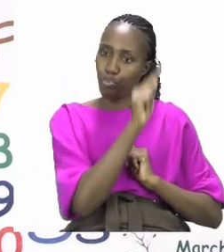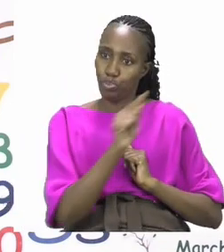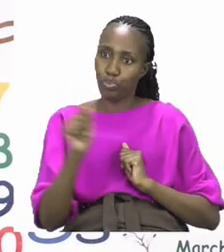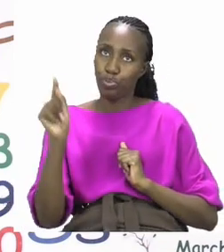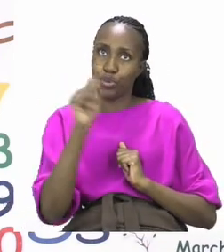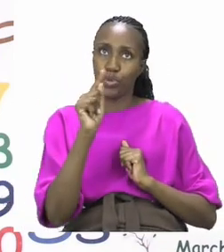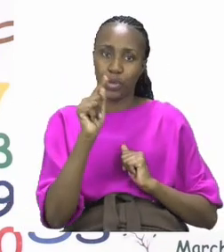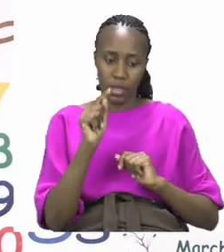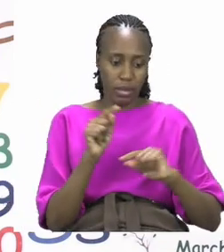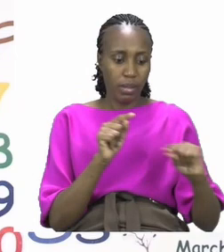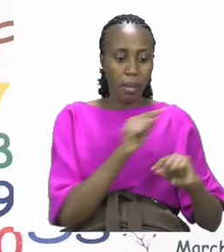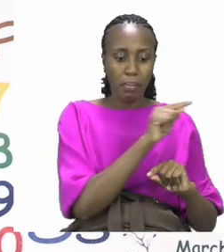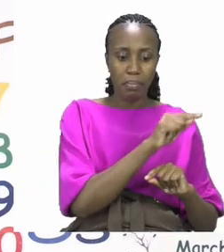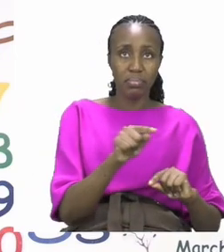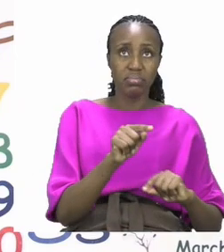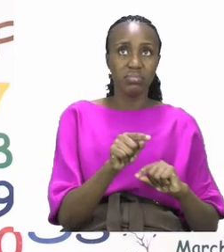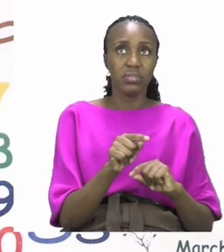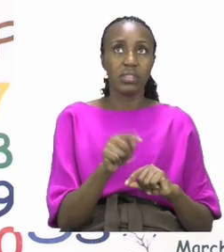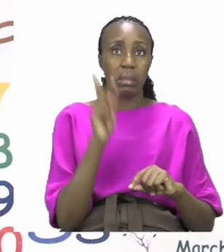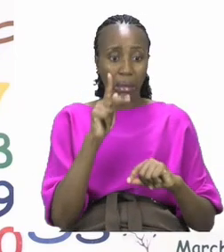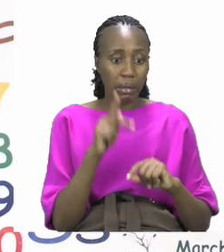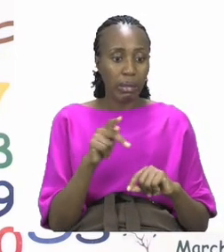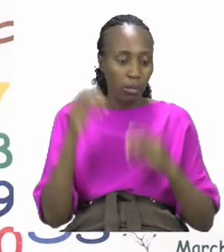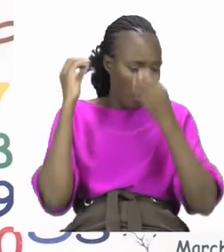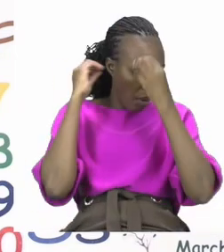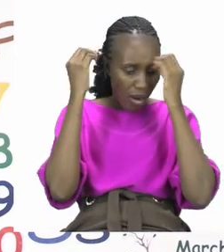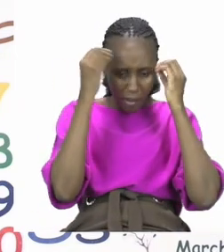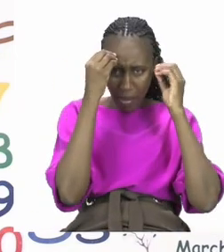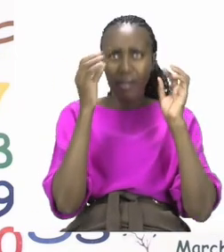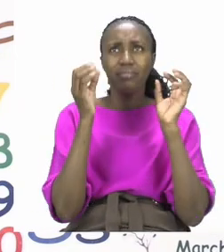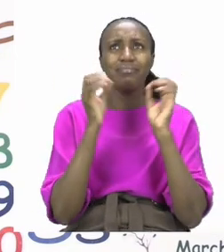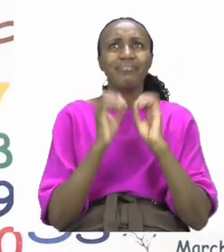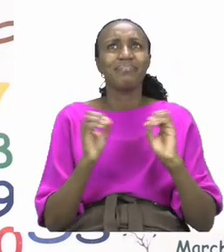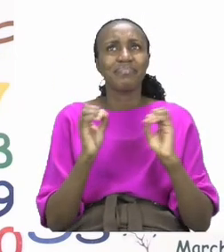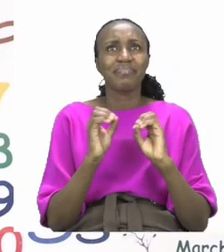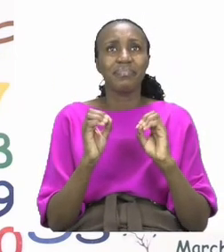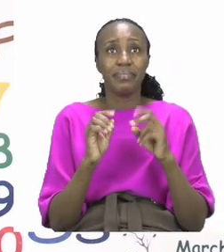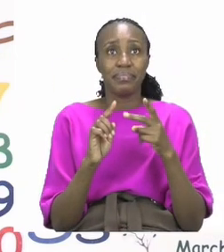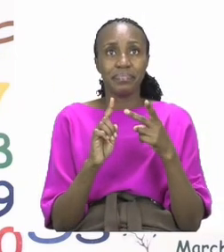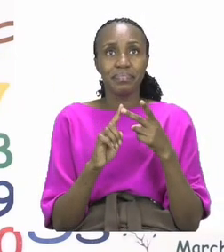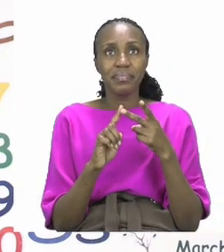out your word so that you don't have to look for it again. Now